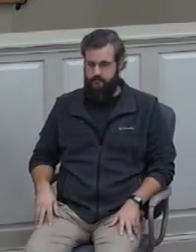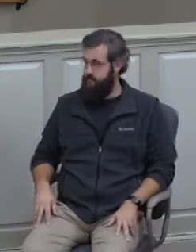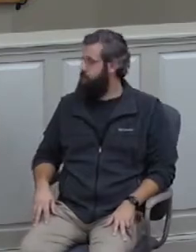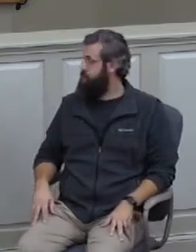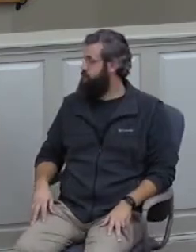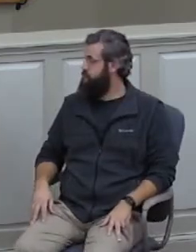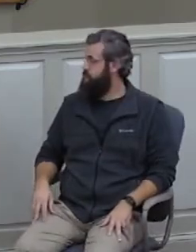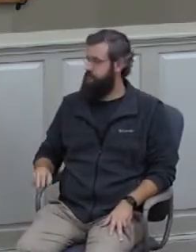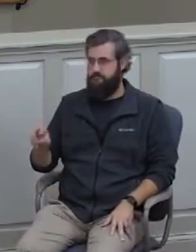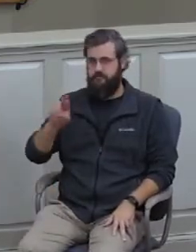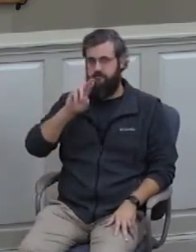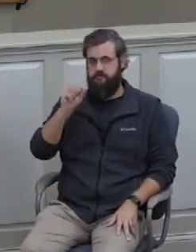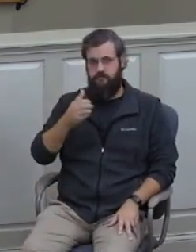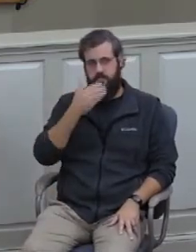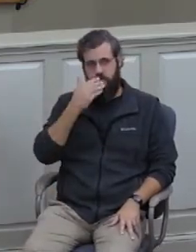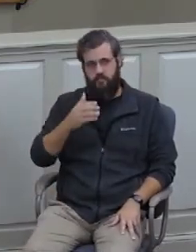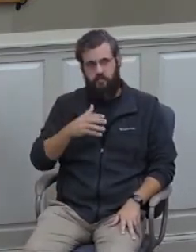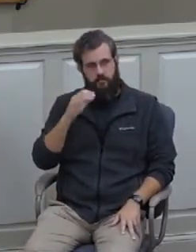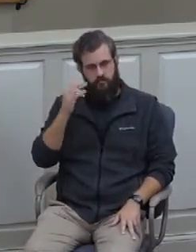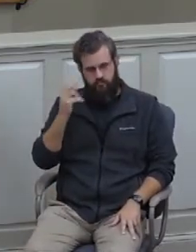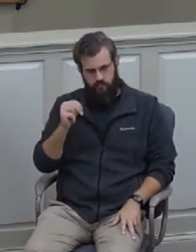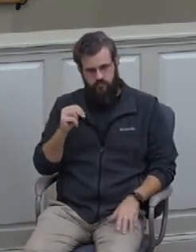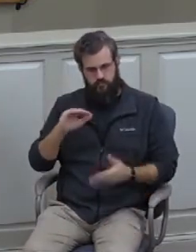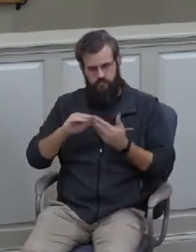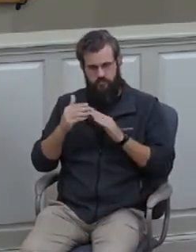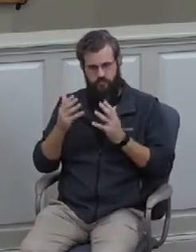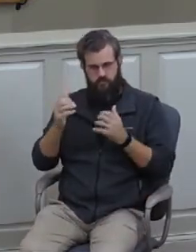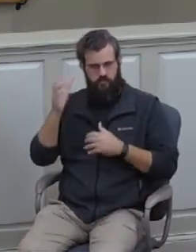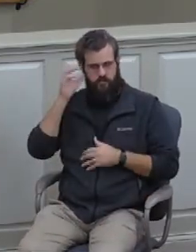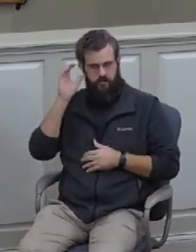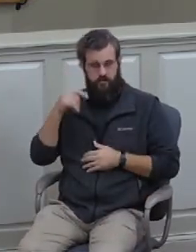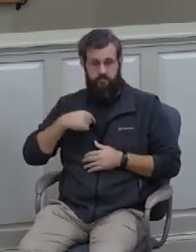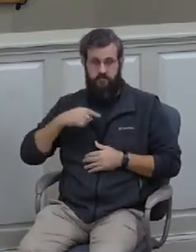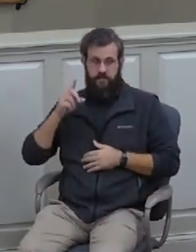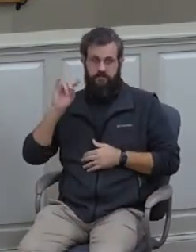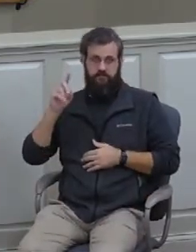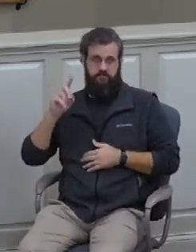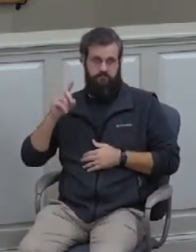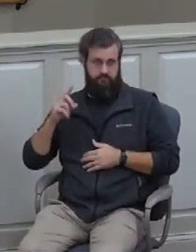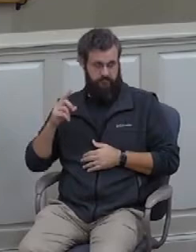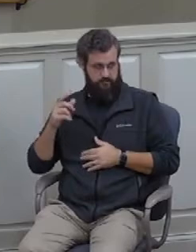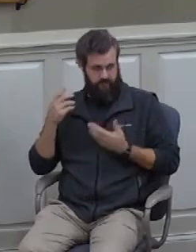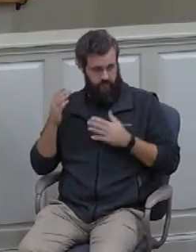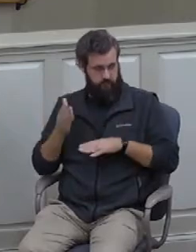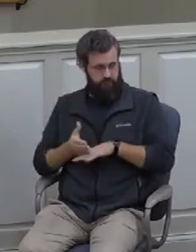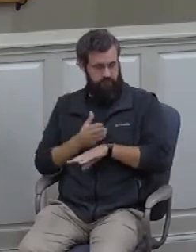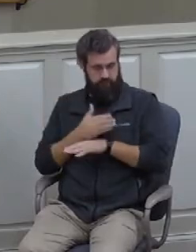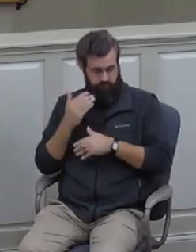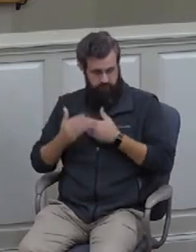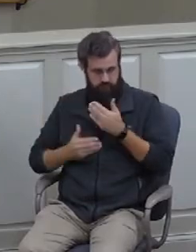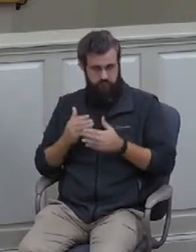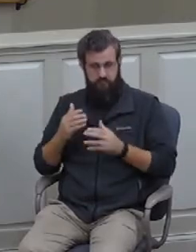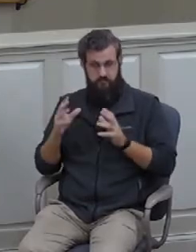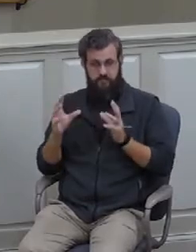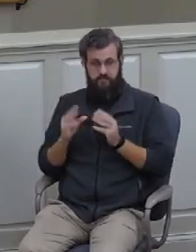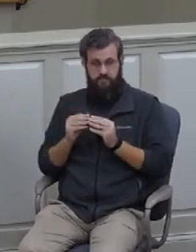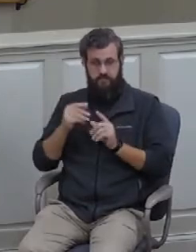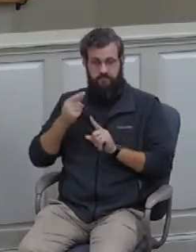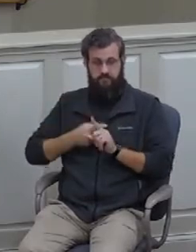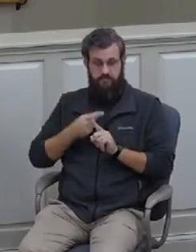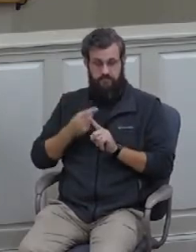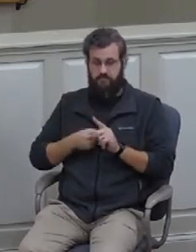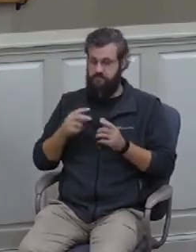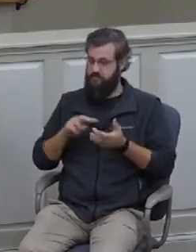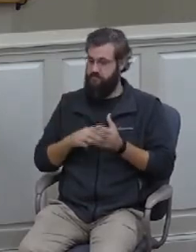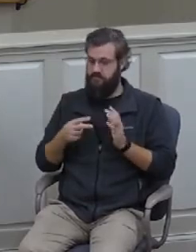I appreciate that, John. I think the community really wanted to hear that. I know I did, that we got progress. And going to monthly meetings means that we're